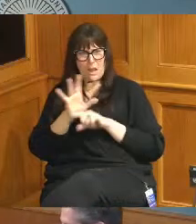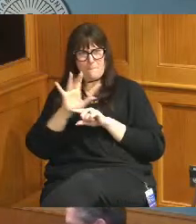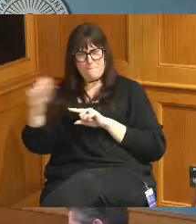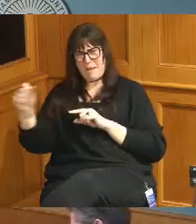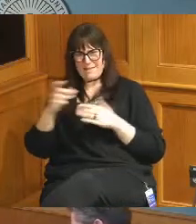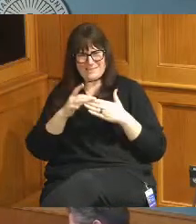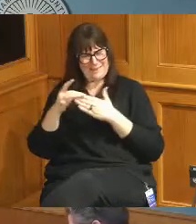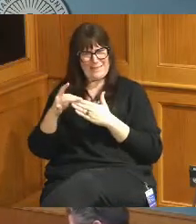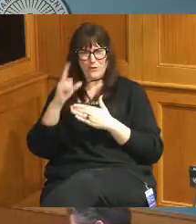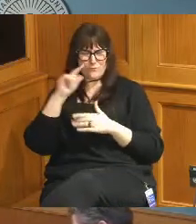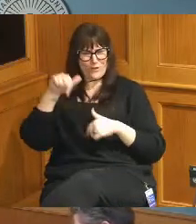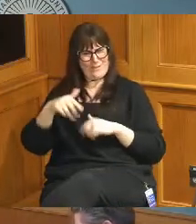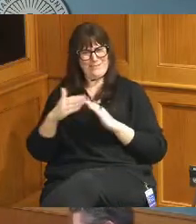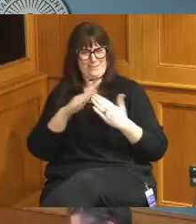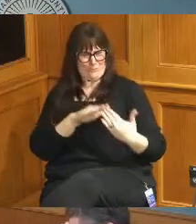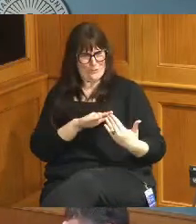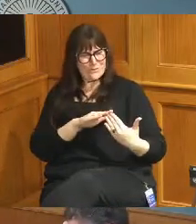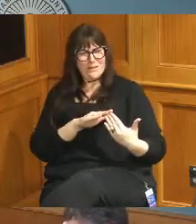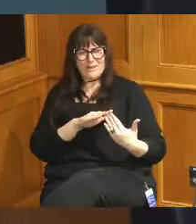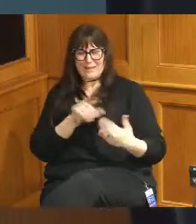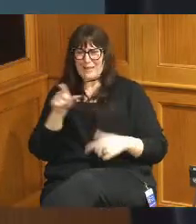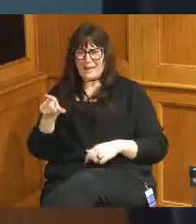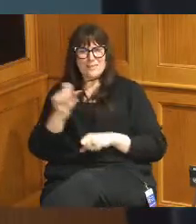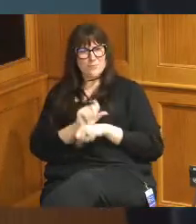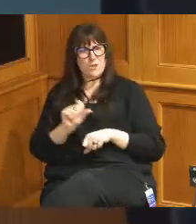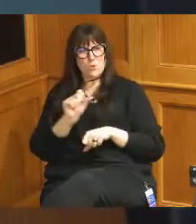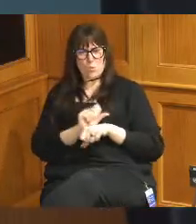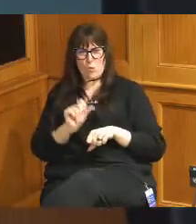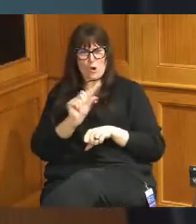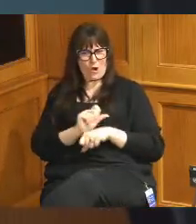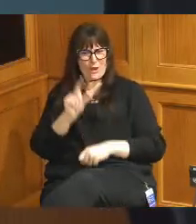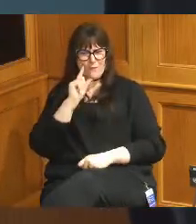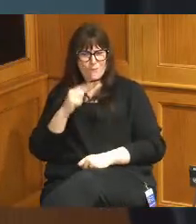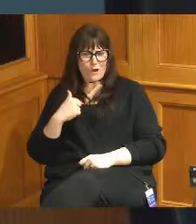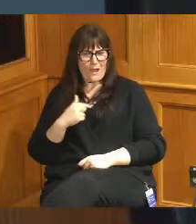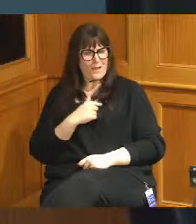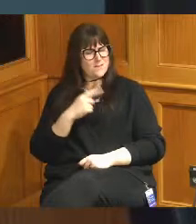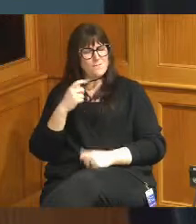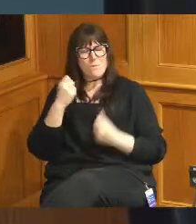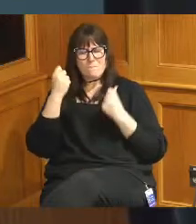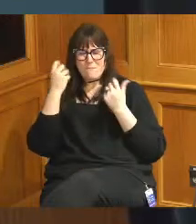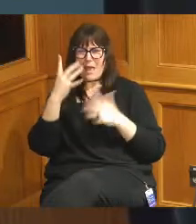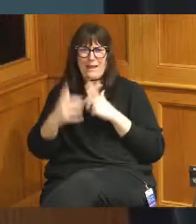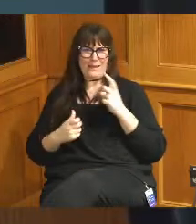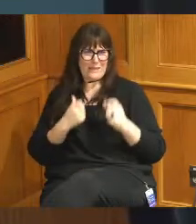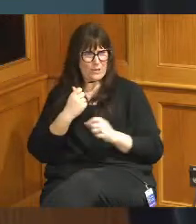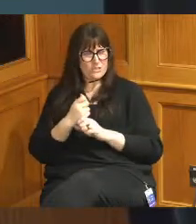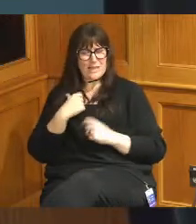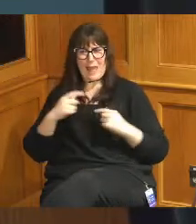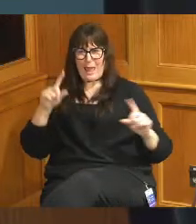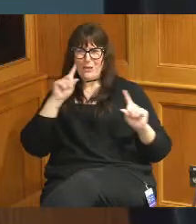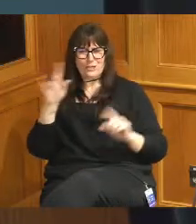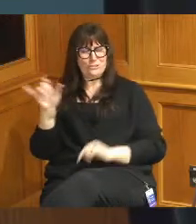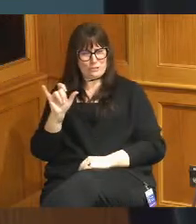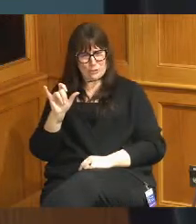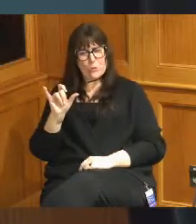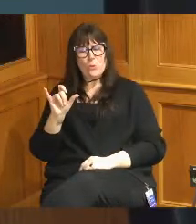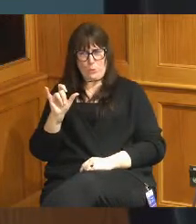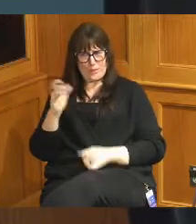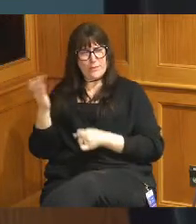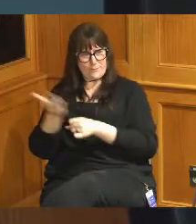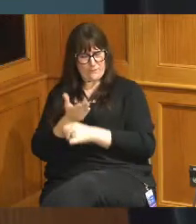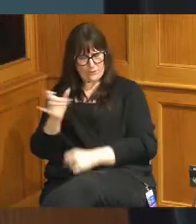leader for this community. He has been working on behalf of this community for many years, and I too heard the news that he had been let